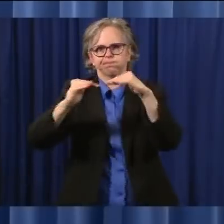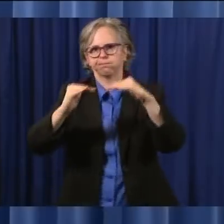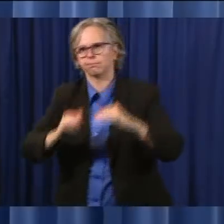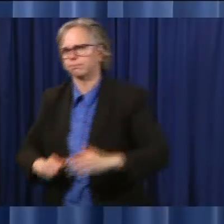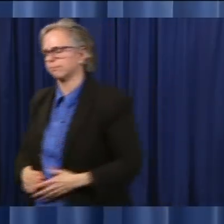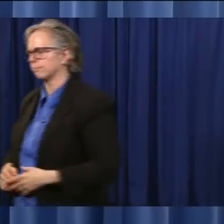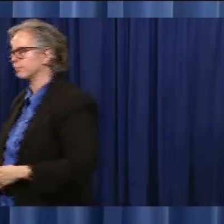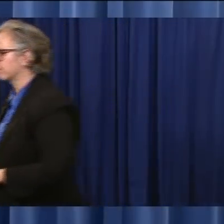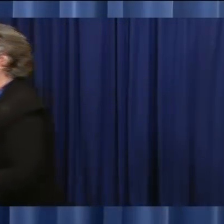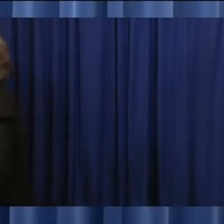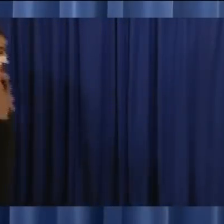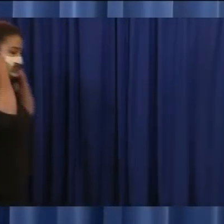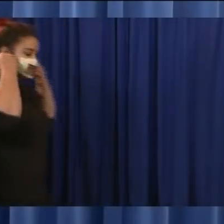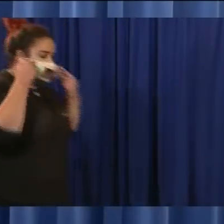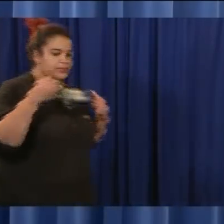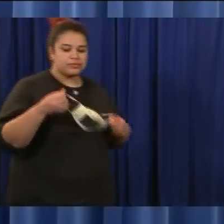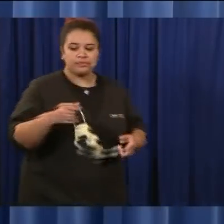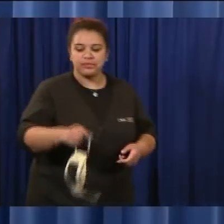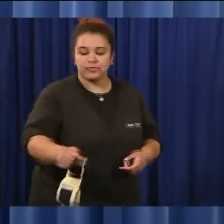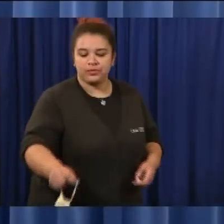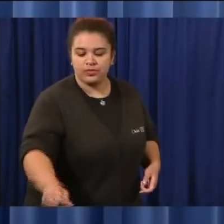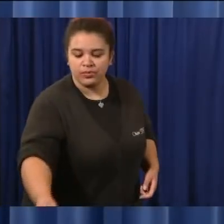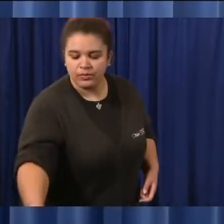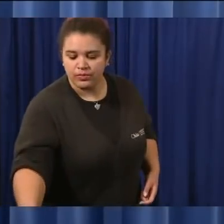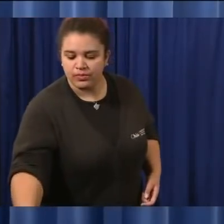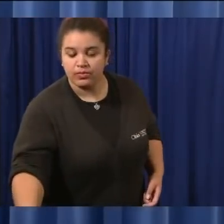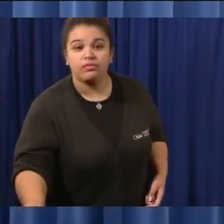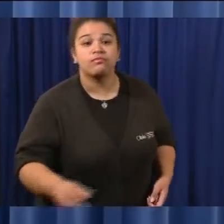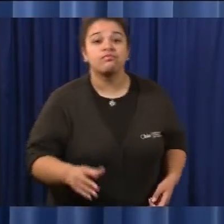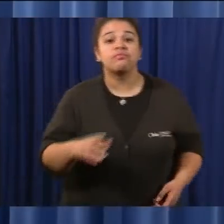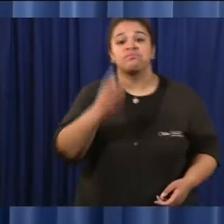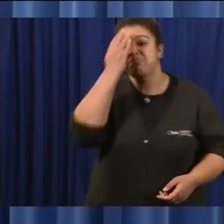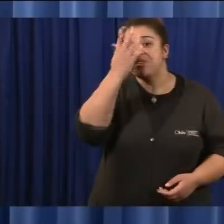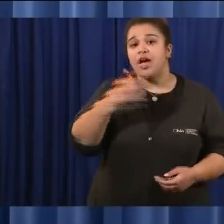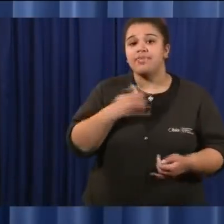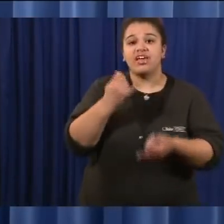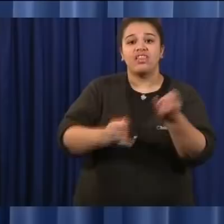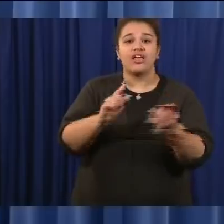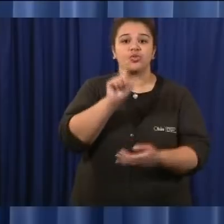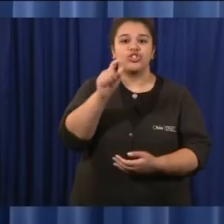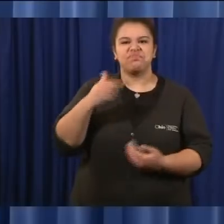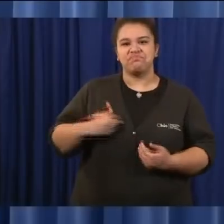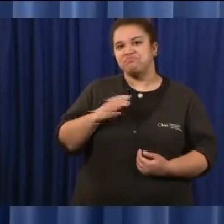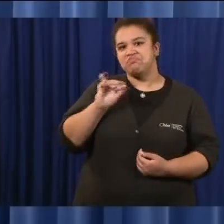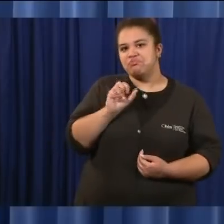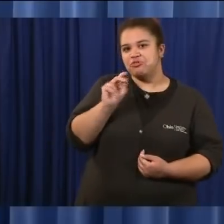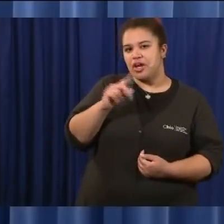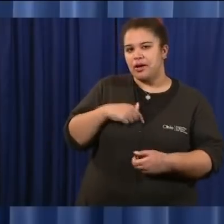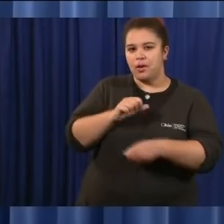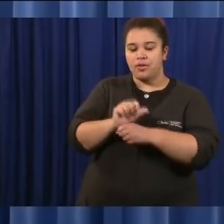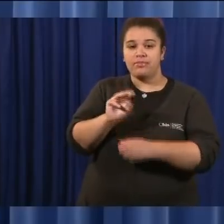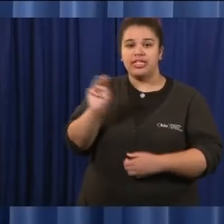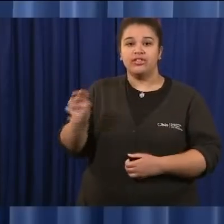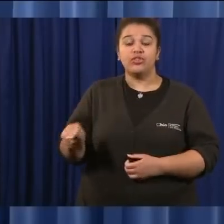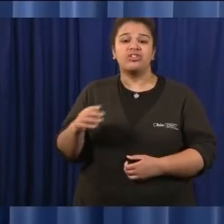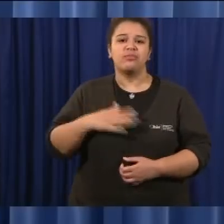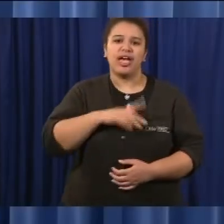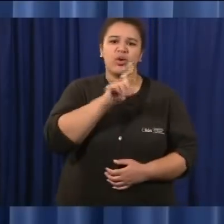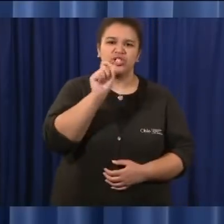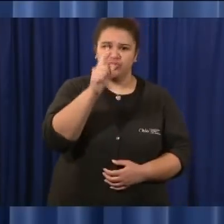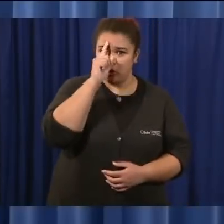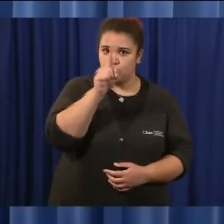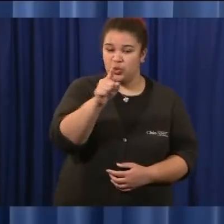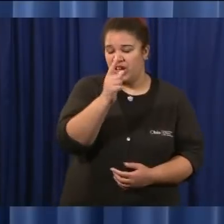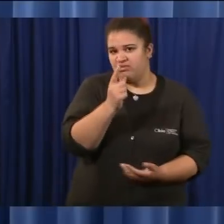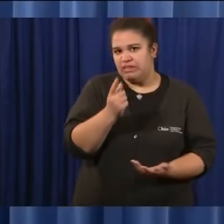Jack Windsor, WMFD TV, Mansfield. Governor, I'm the last question, and my question is for you. And it's going to be a very sensitive question, and I'm